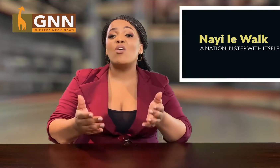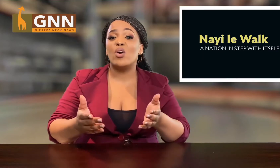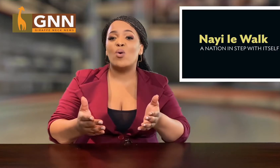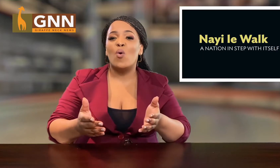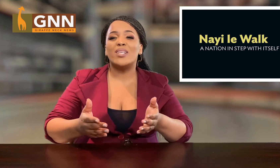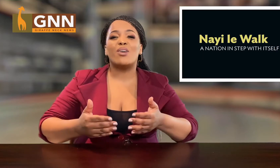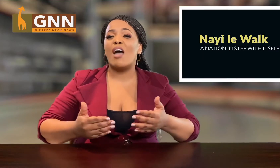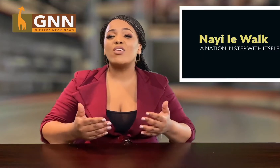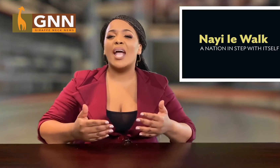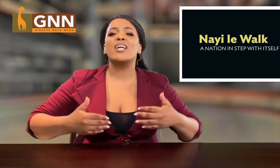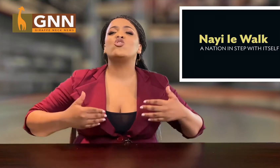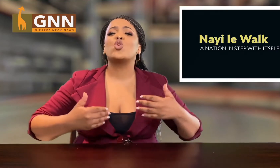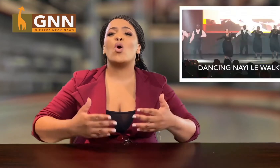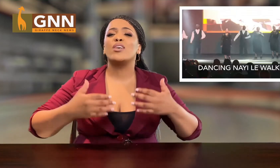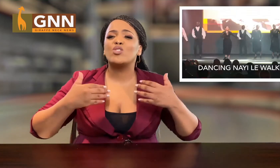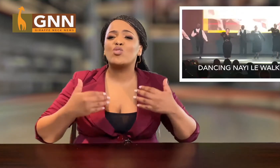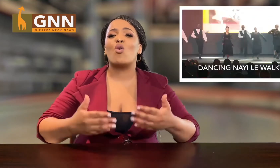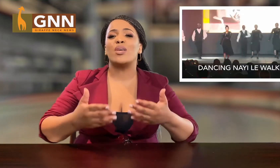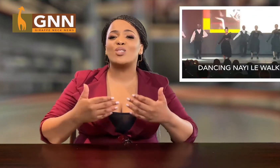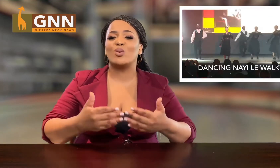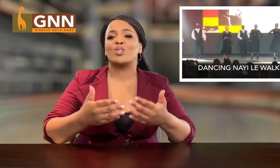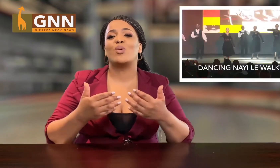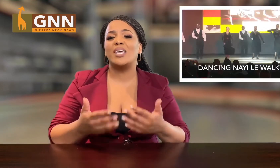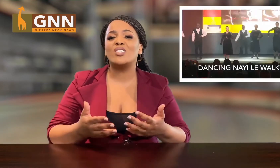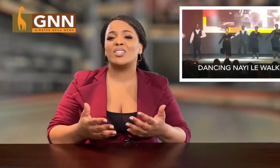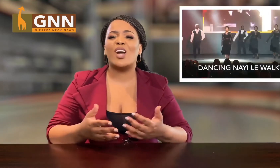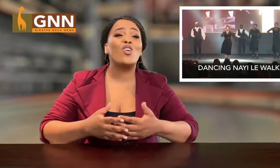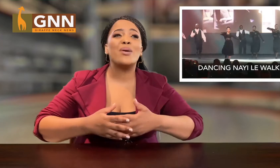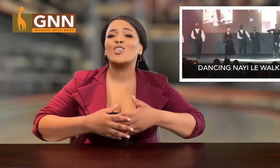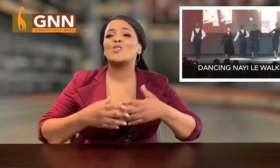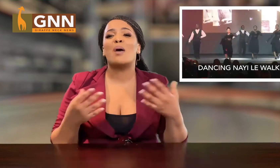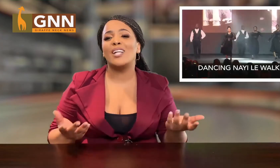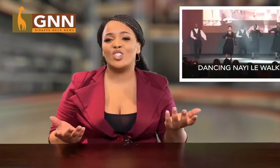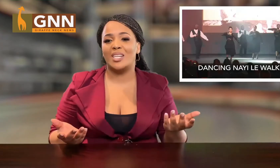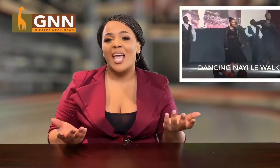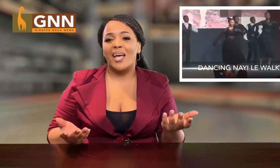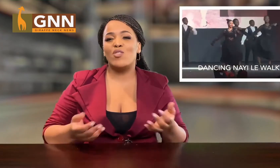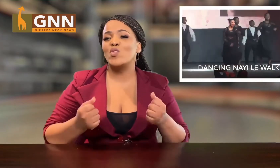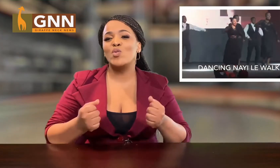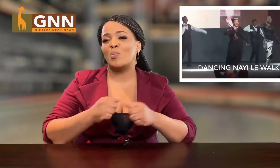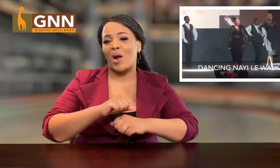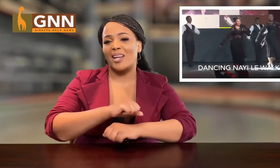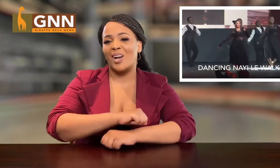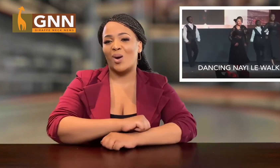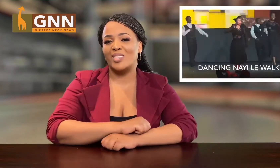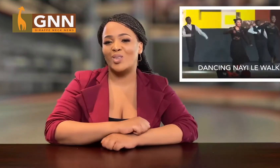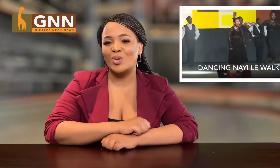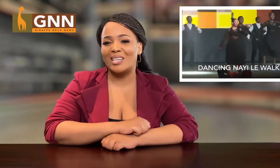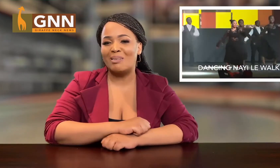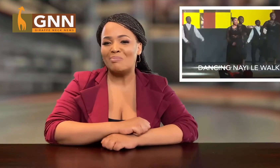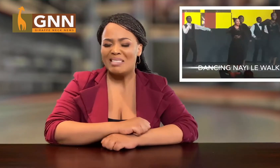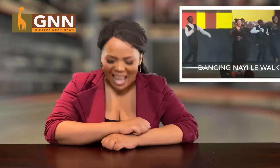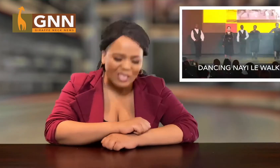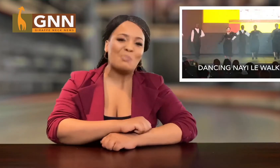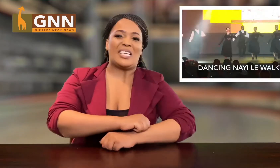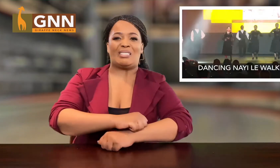a scenario where South Africa enjoys growing social cohesion, economic expansion, and a renewed pride in our